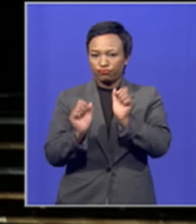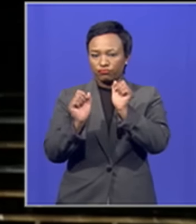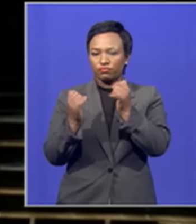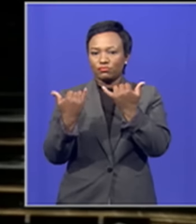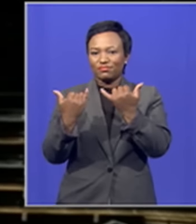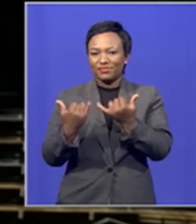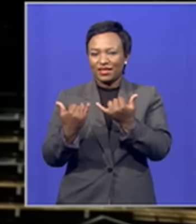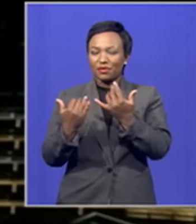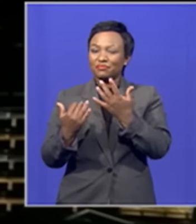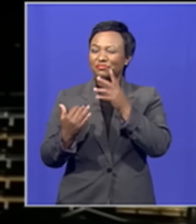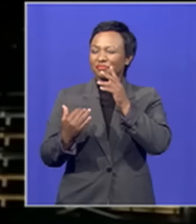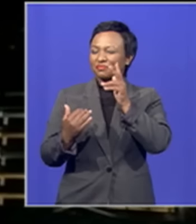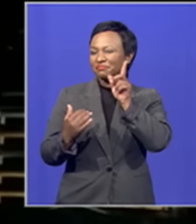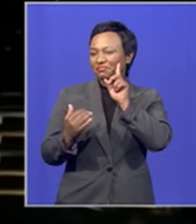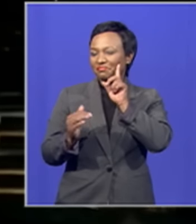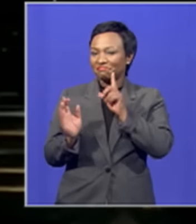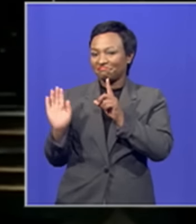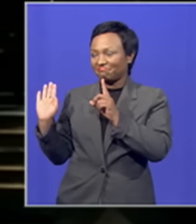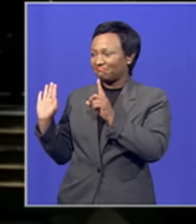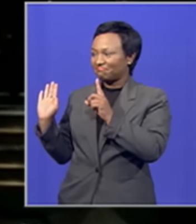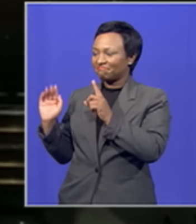re iketle mmogo ka tshedimosetso.